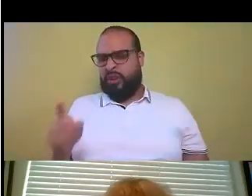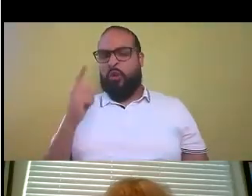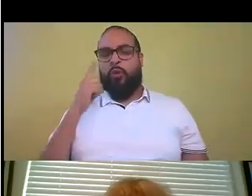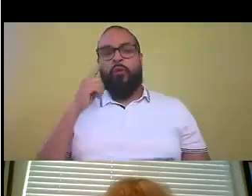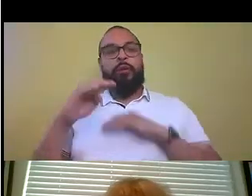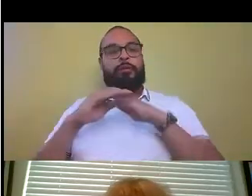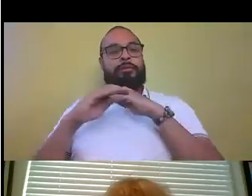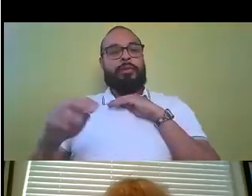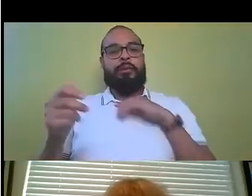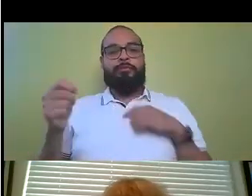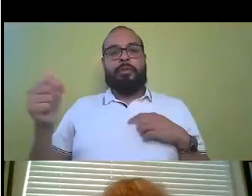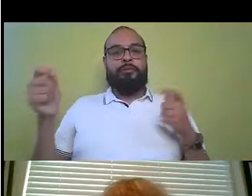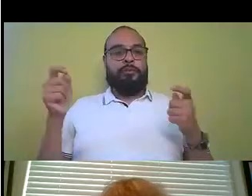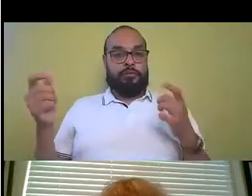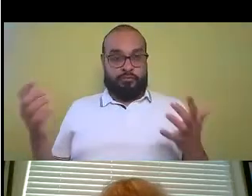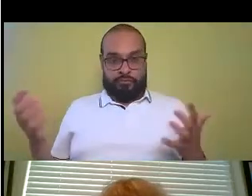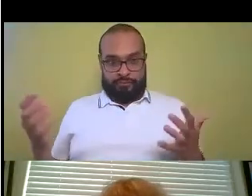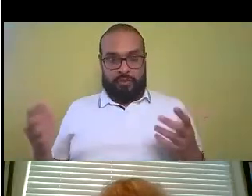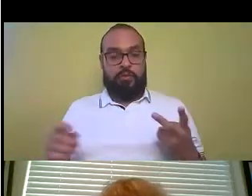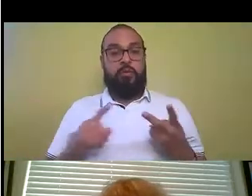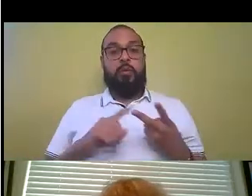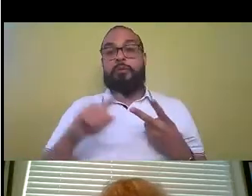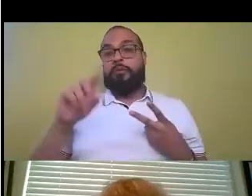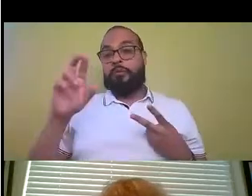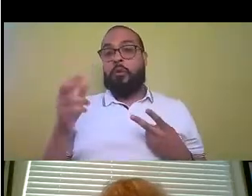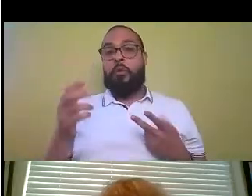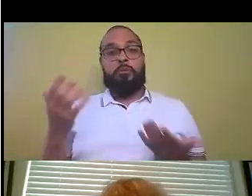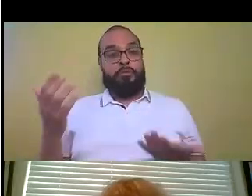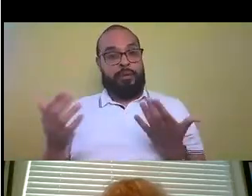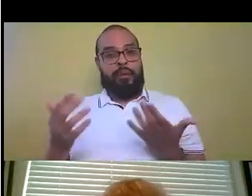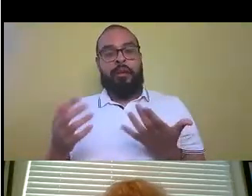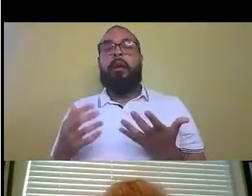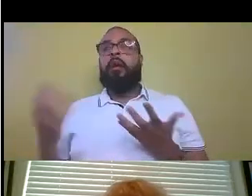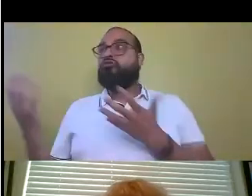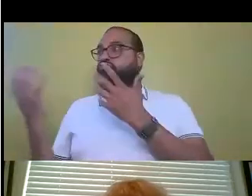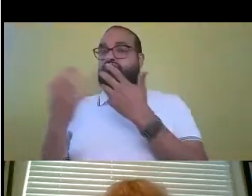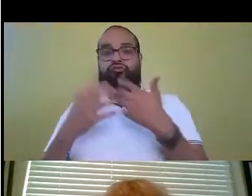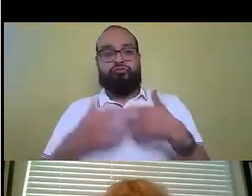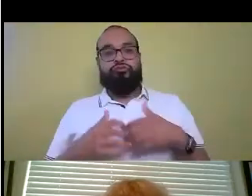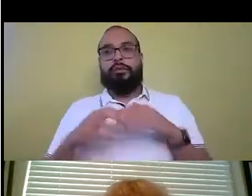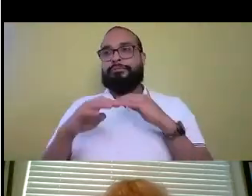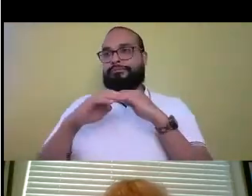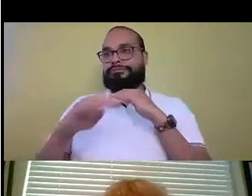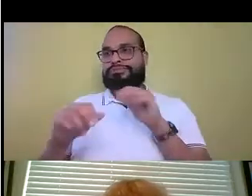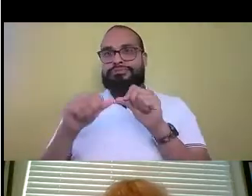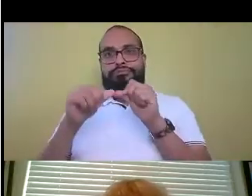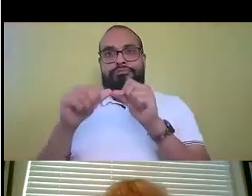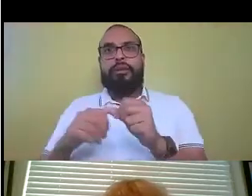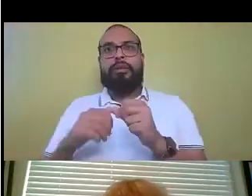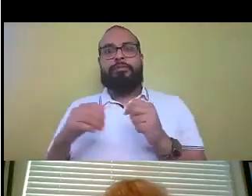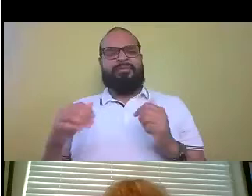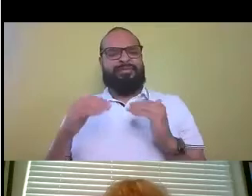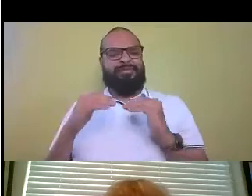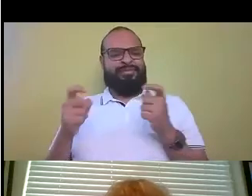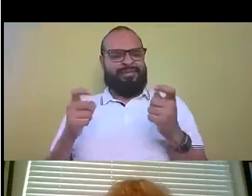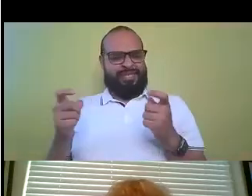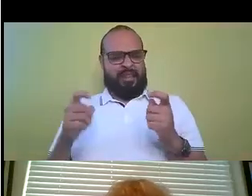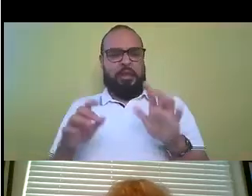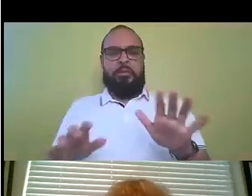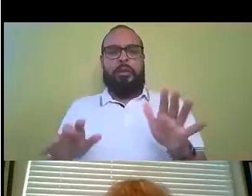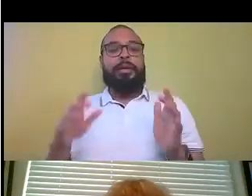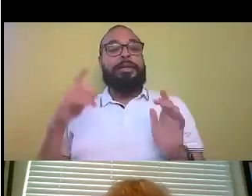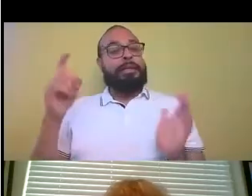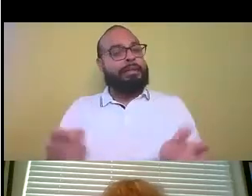maintain self-regulation or possibly gain and then maintain self-regulation, what is the sensory demand in the environment? Because to